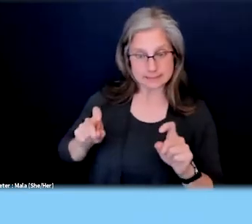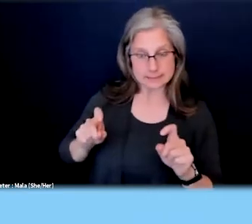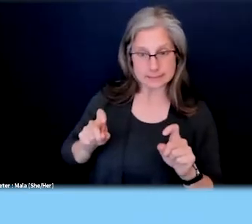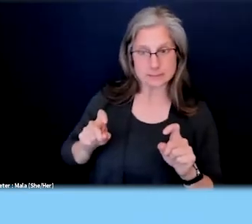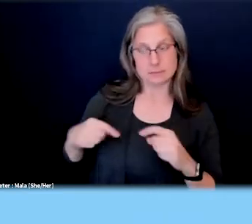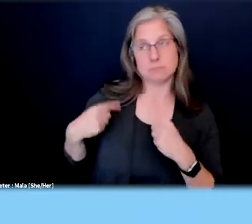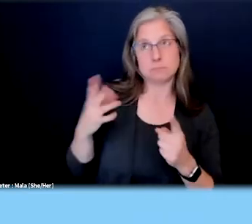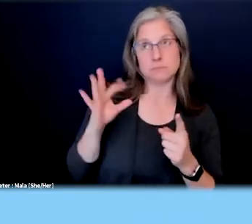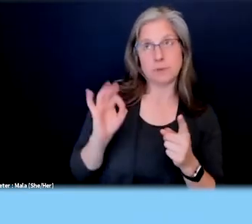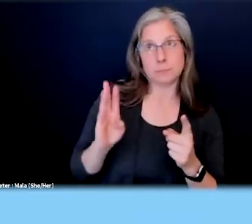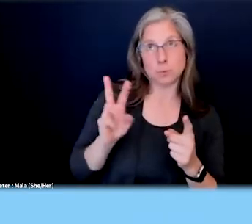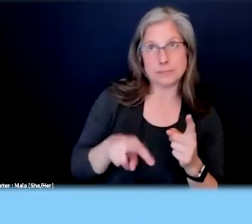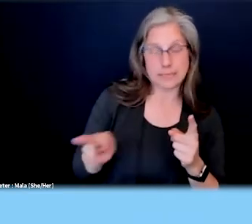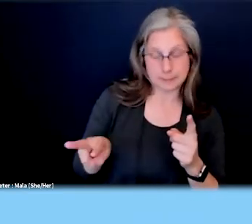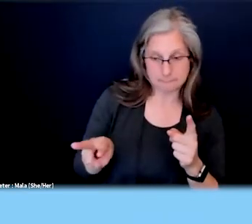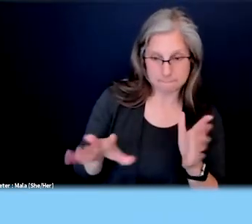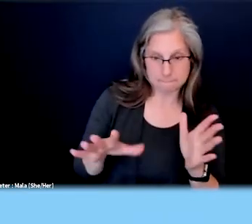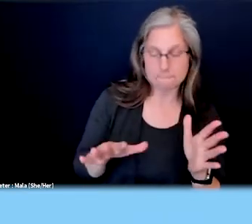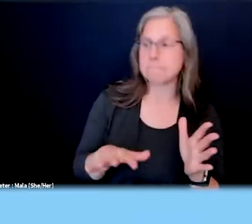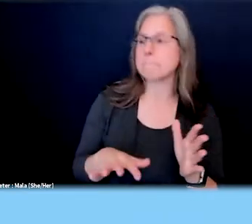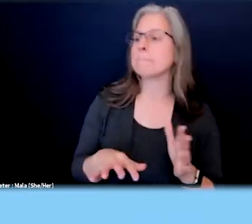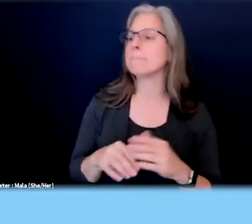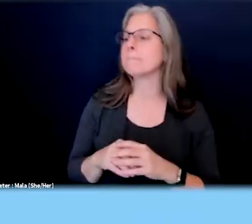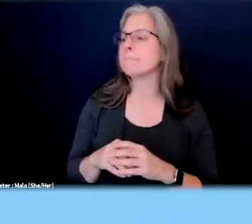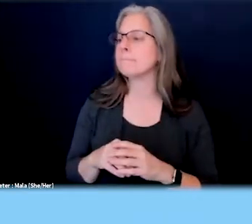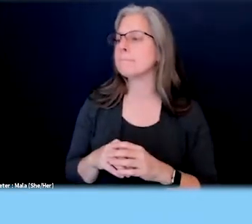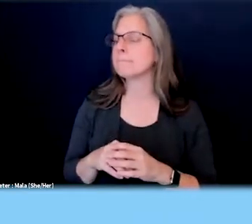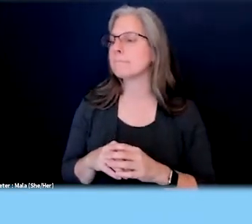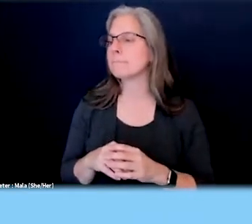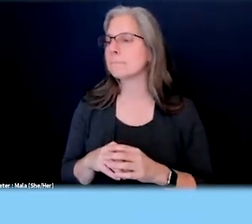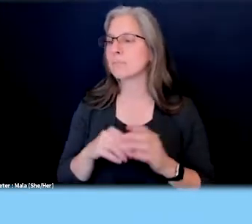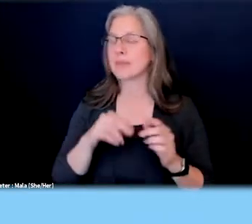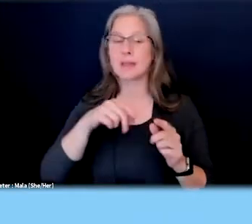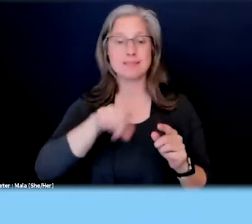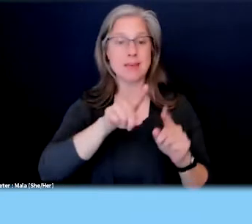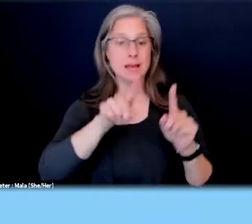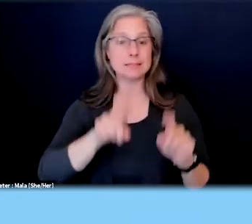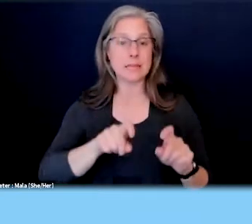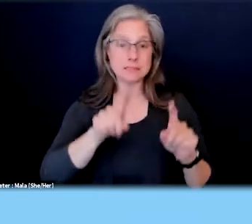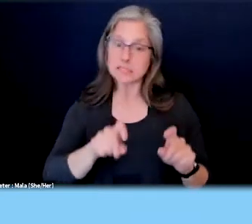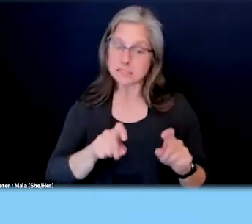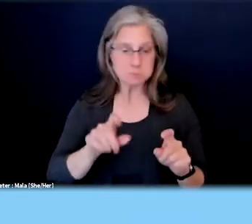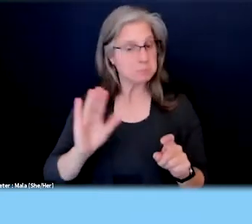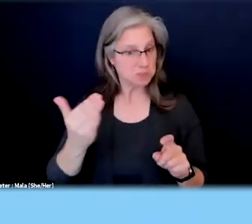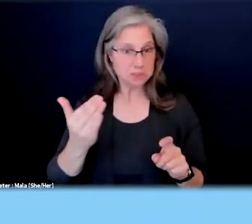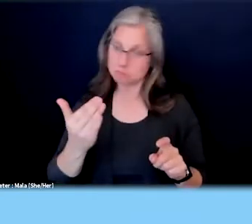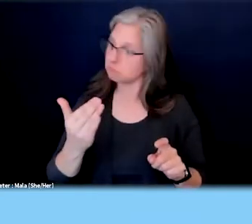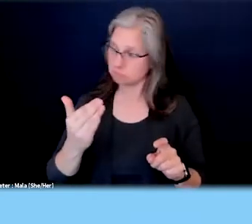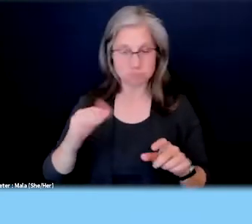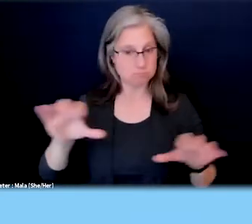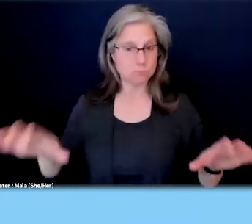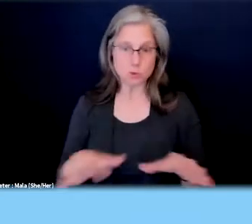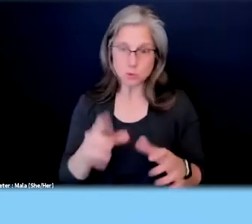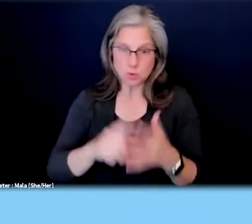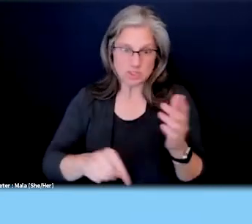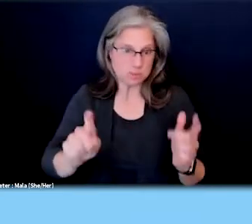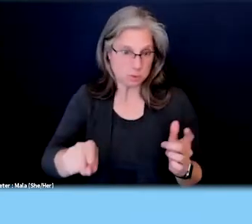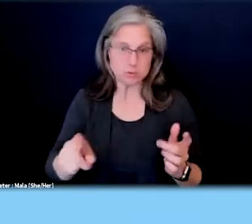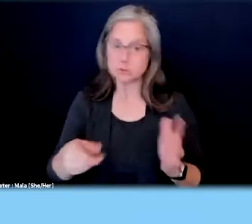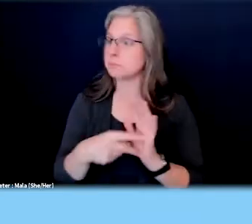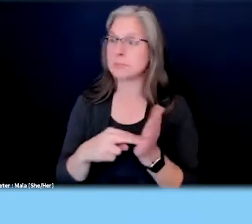February 22nd with and the testing is doing what it's supposed to do. And that